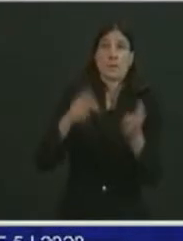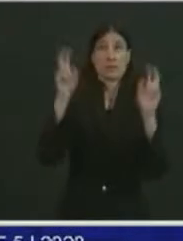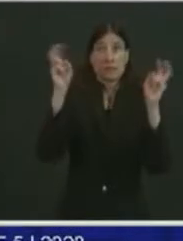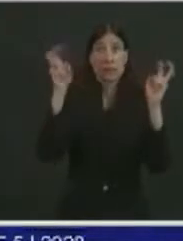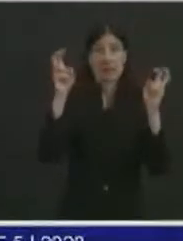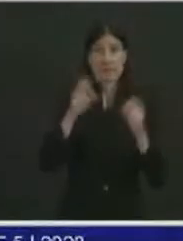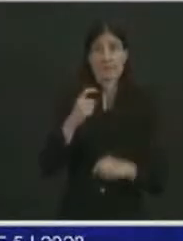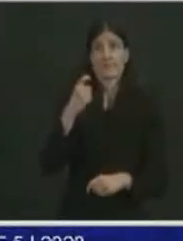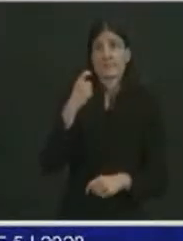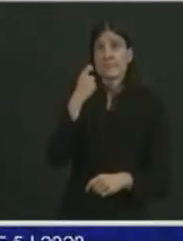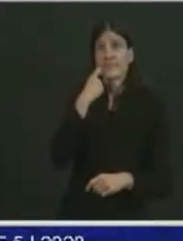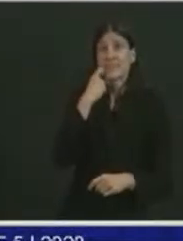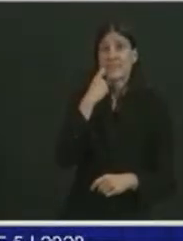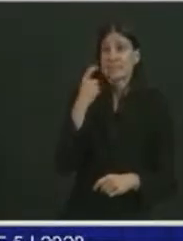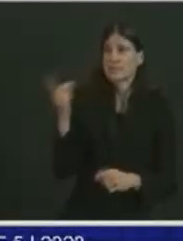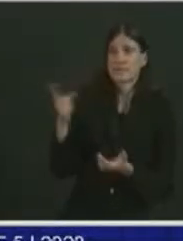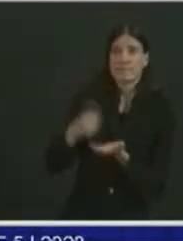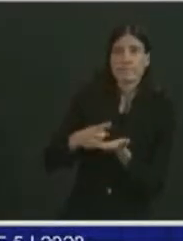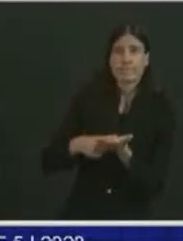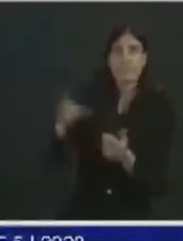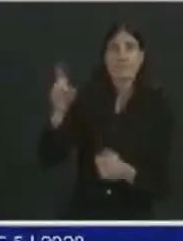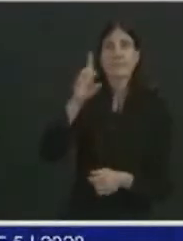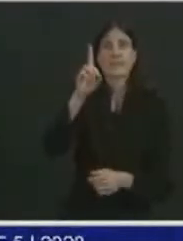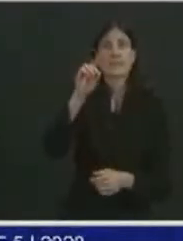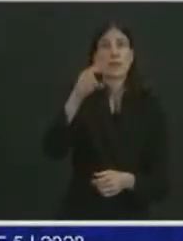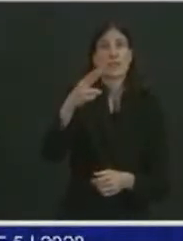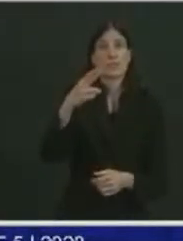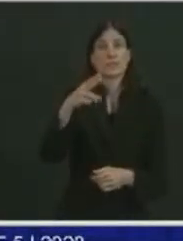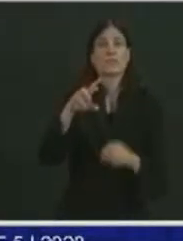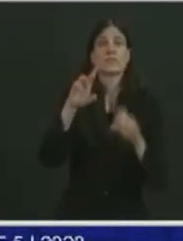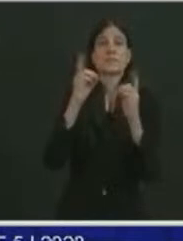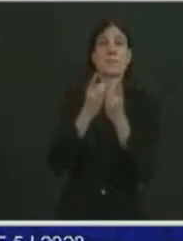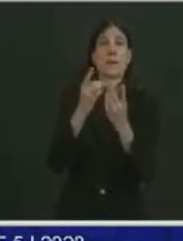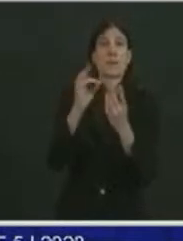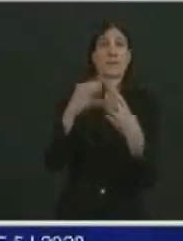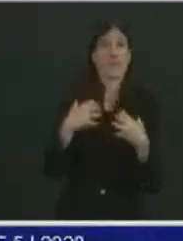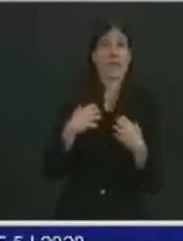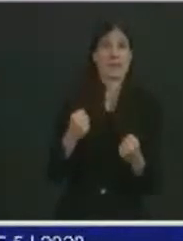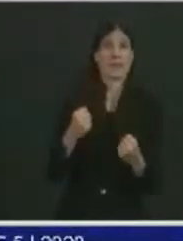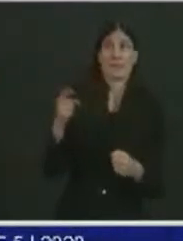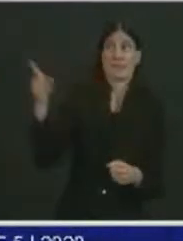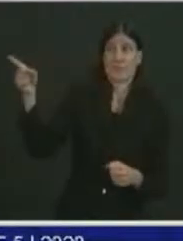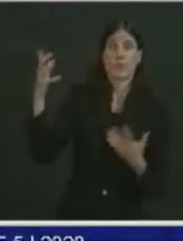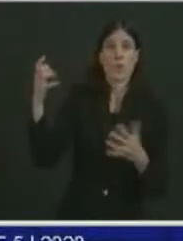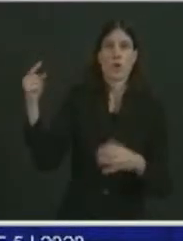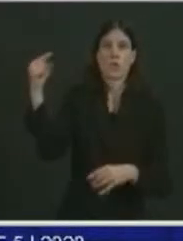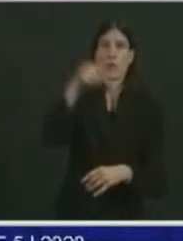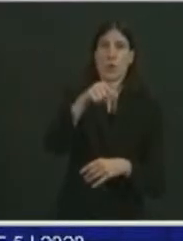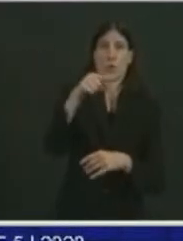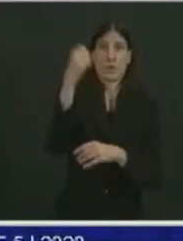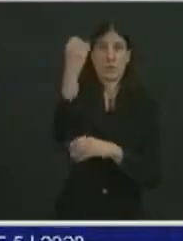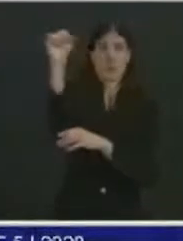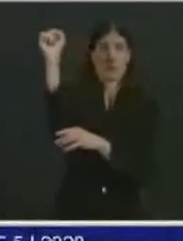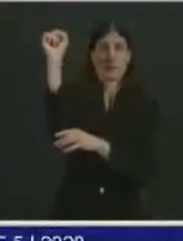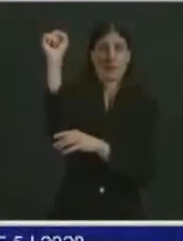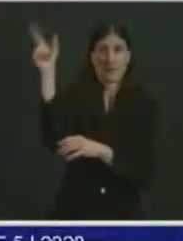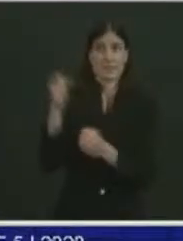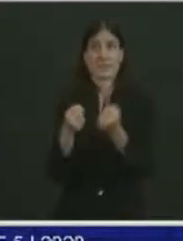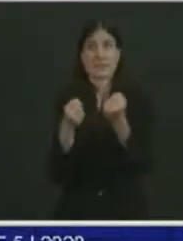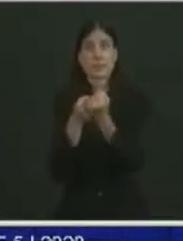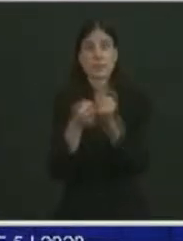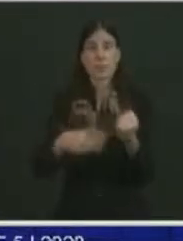expressed interest in volunteering at peaceful protests at which people are making their voices heard about racial